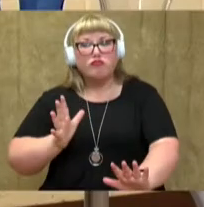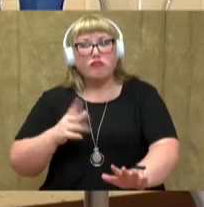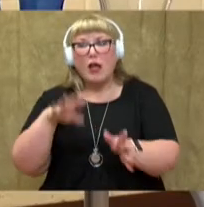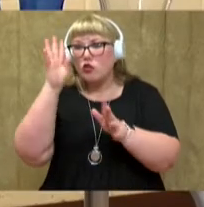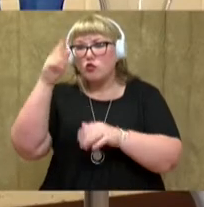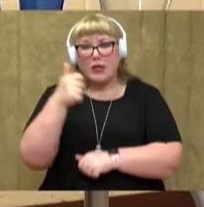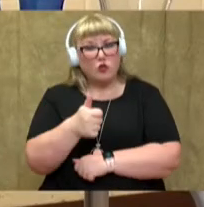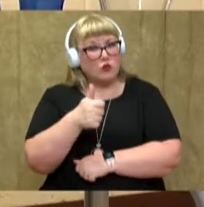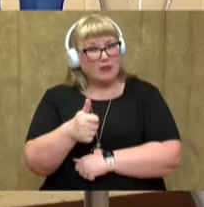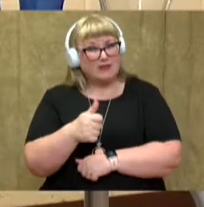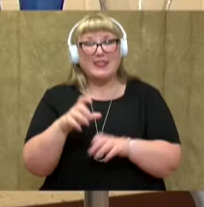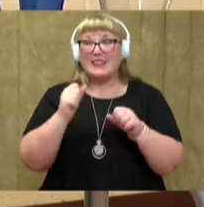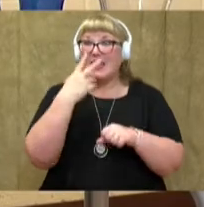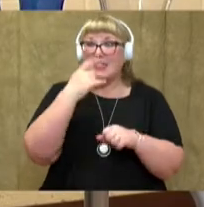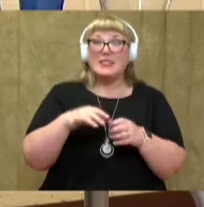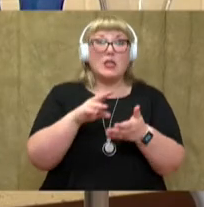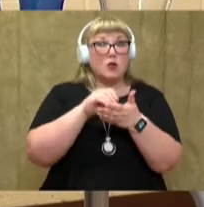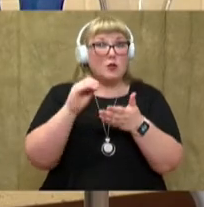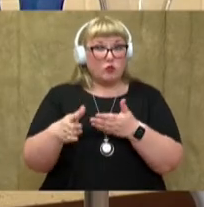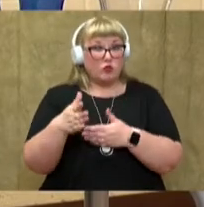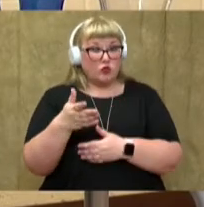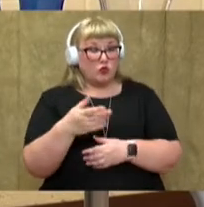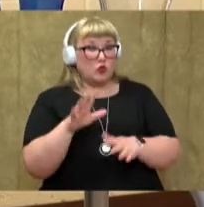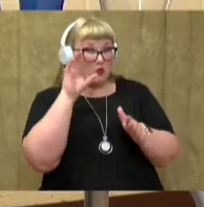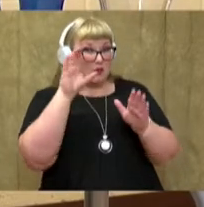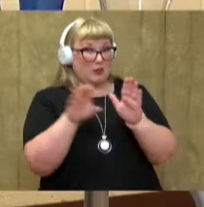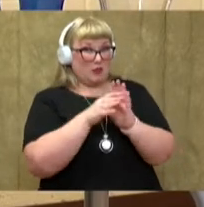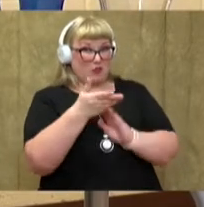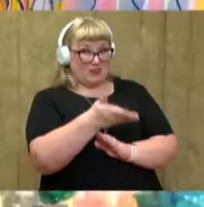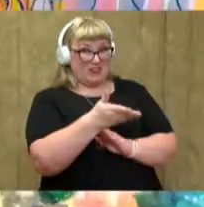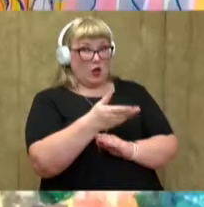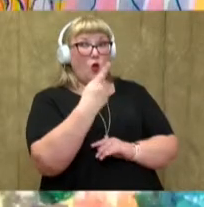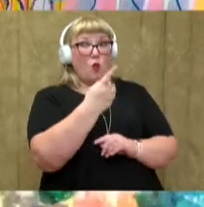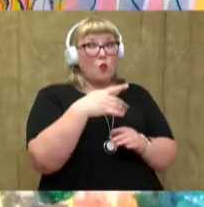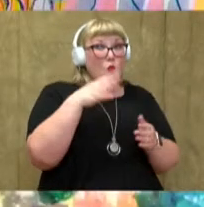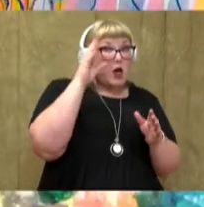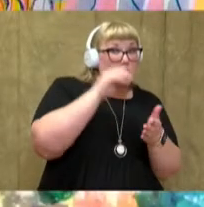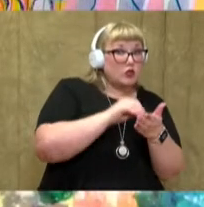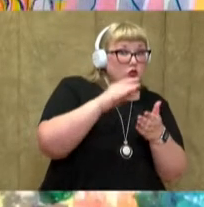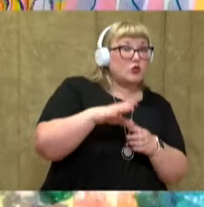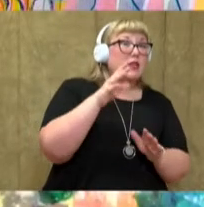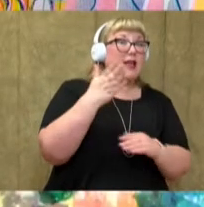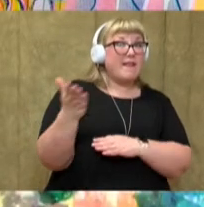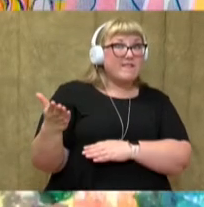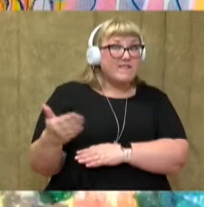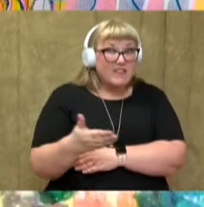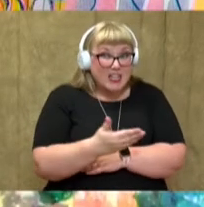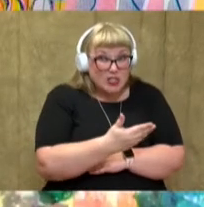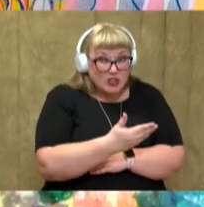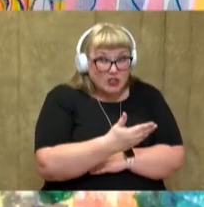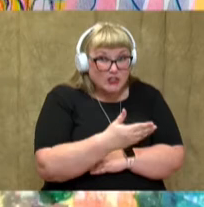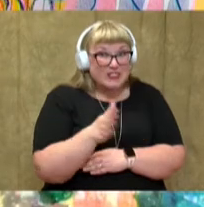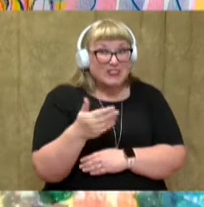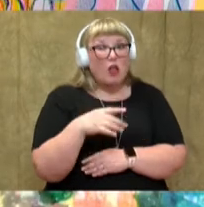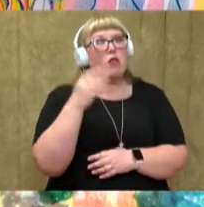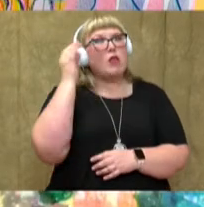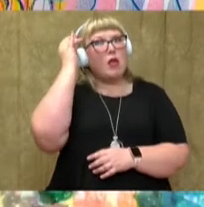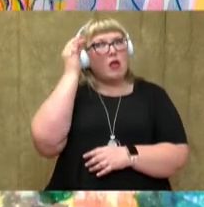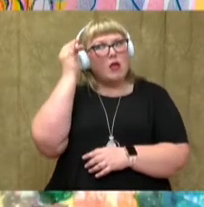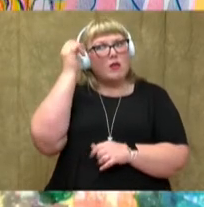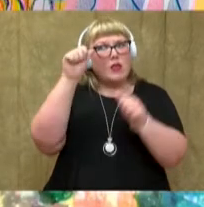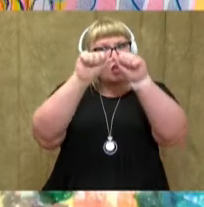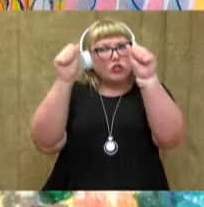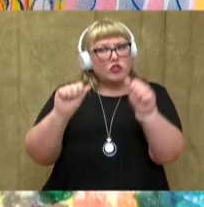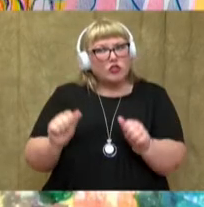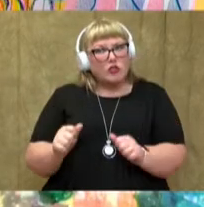can see some student artwork here. One student did a fish, and so they just thought of the shapes that would make